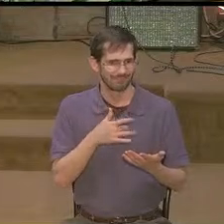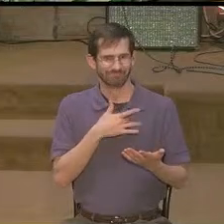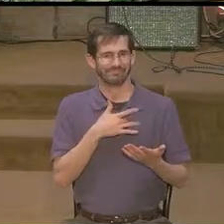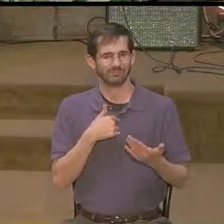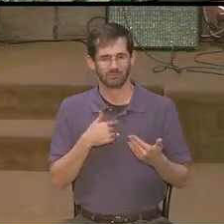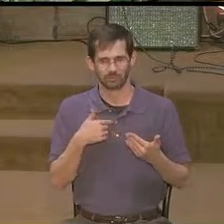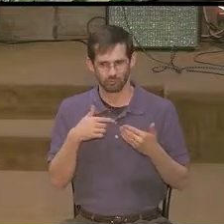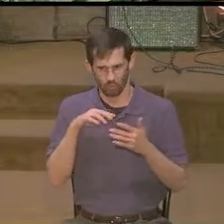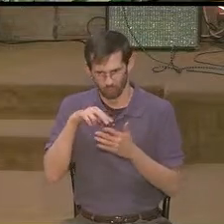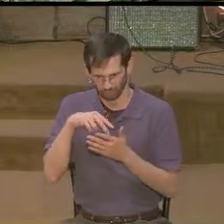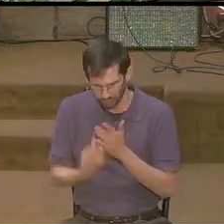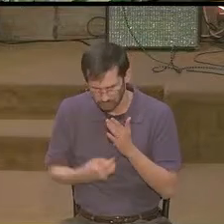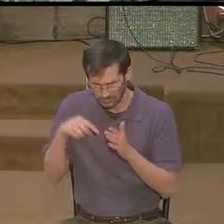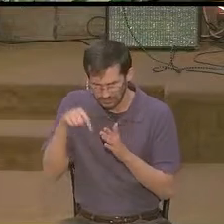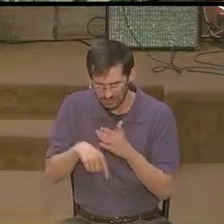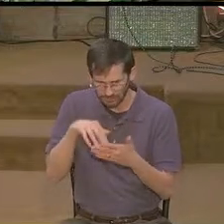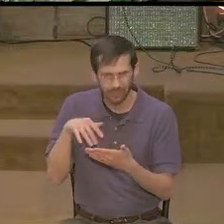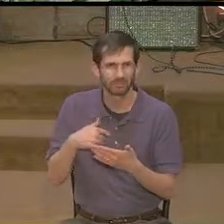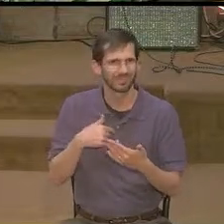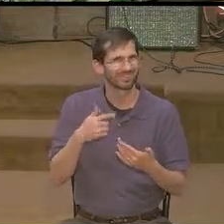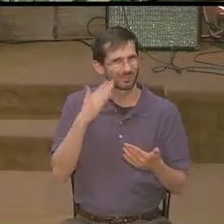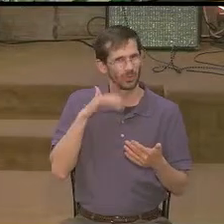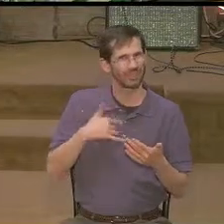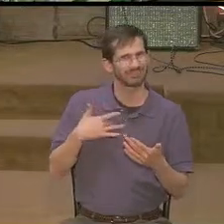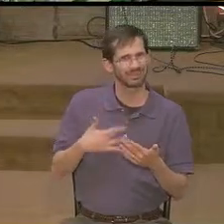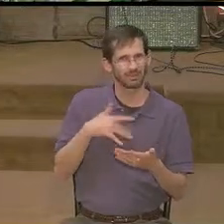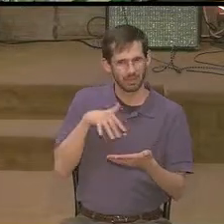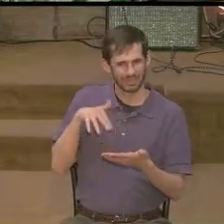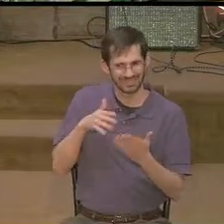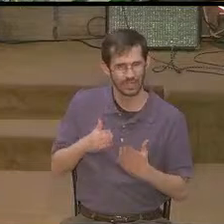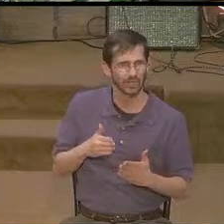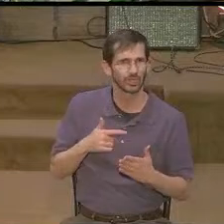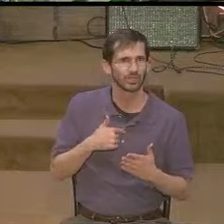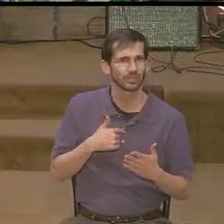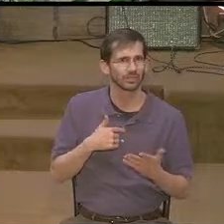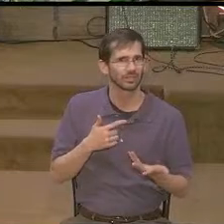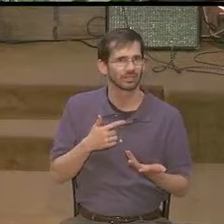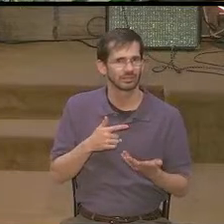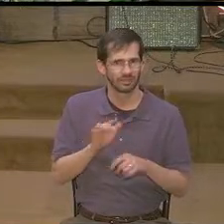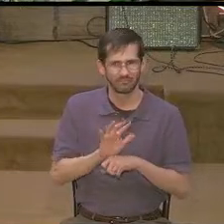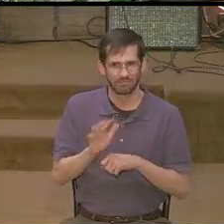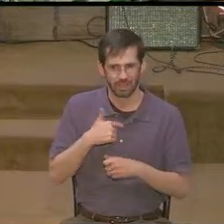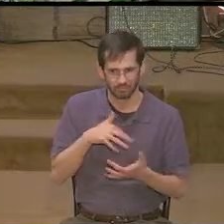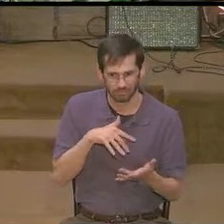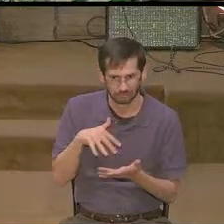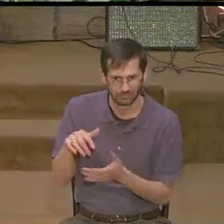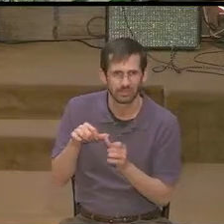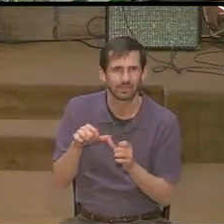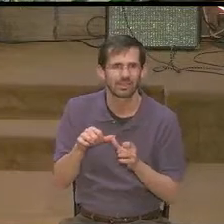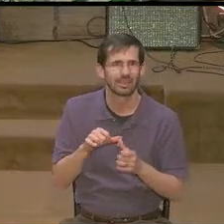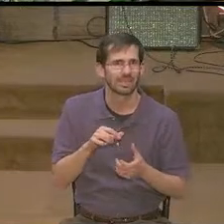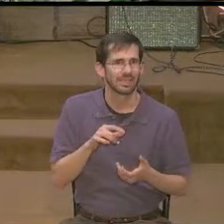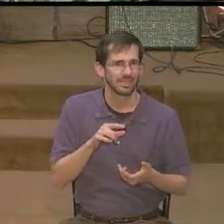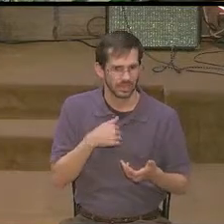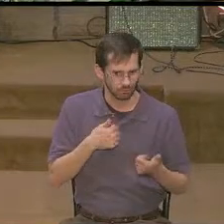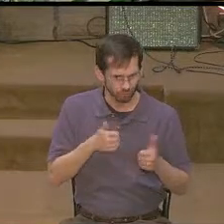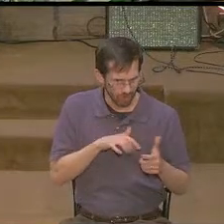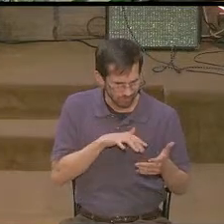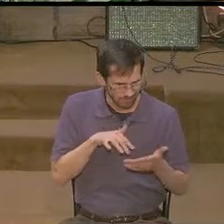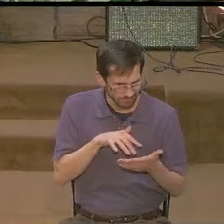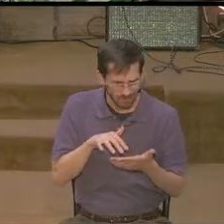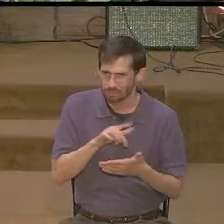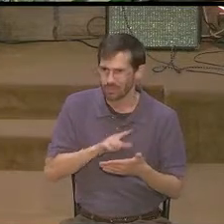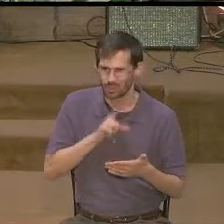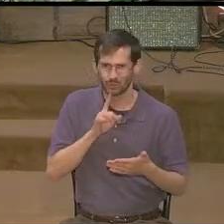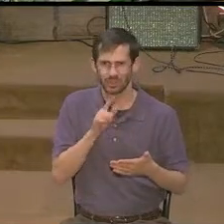at, five o'clock. I'm a studier. And I kept trying to study, and I felt like the Lord just wasn't taking me down that path today.